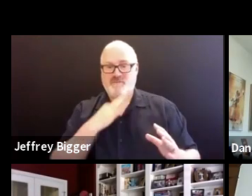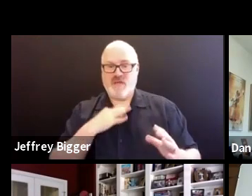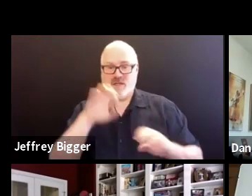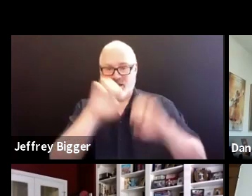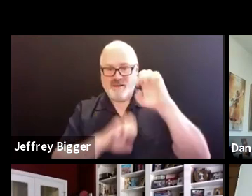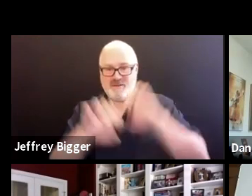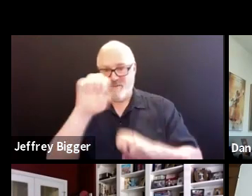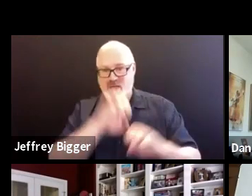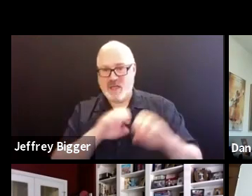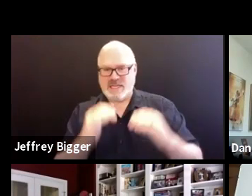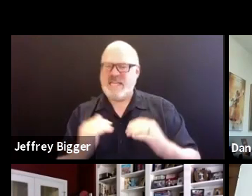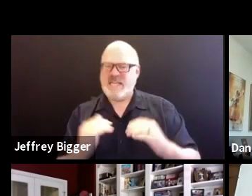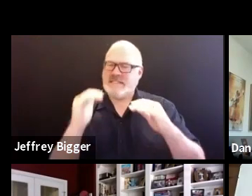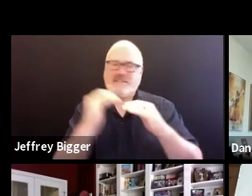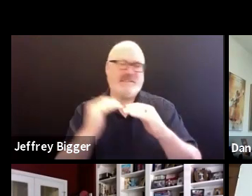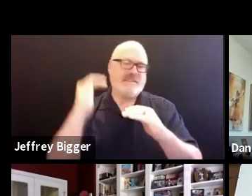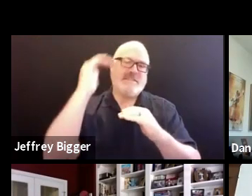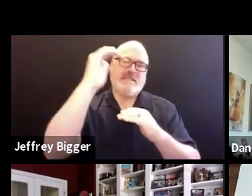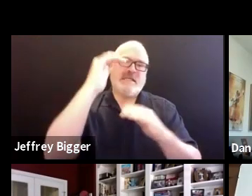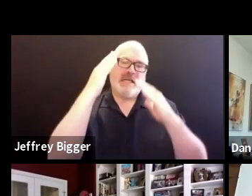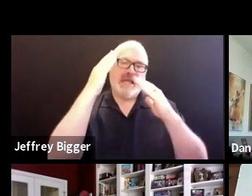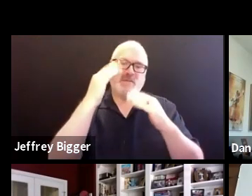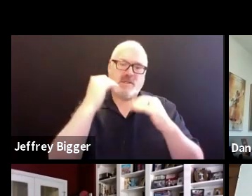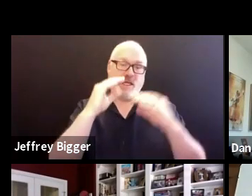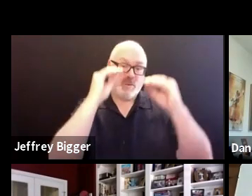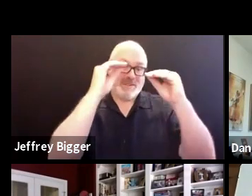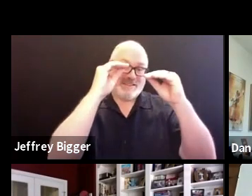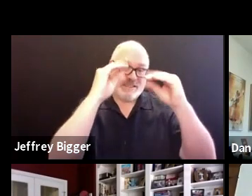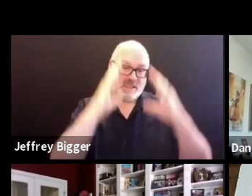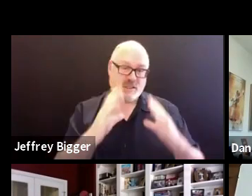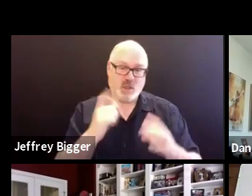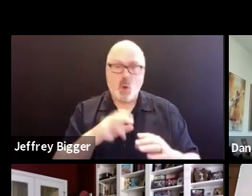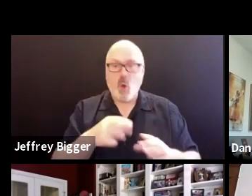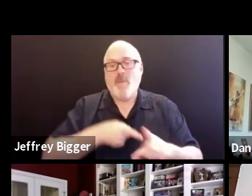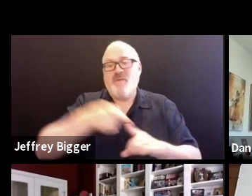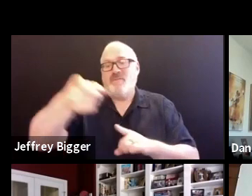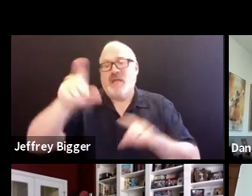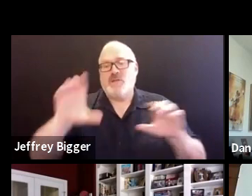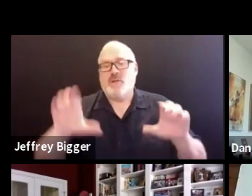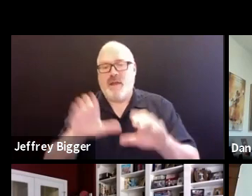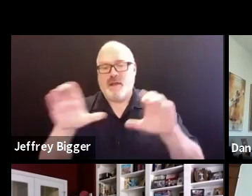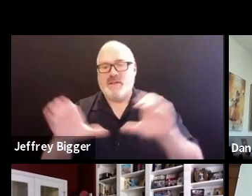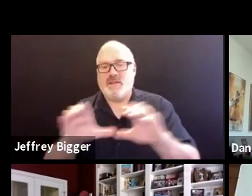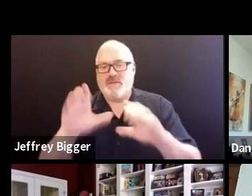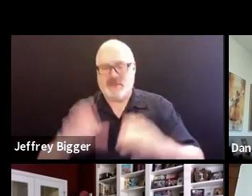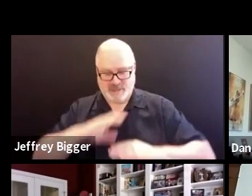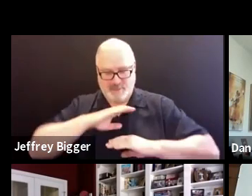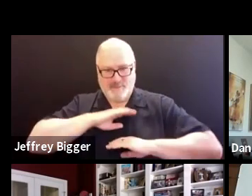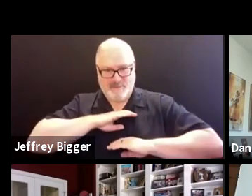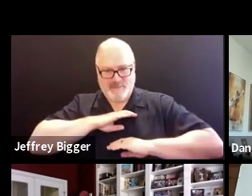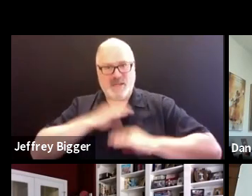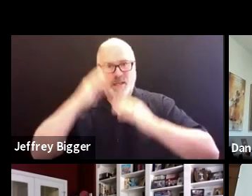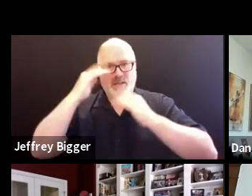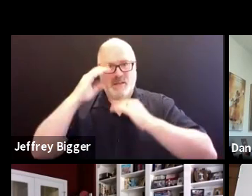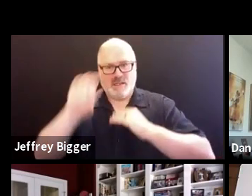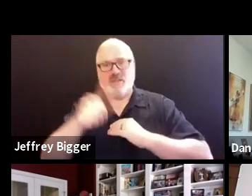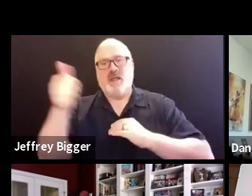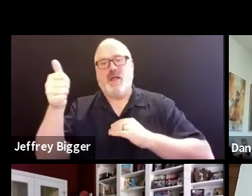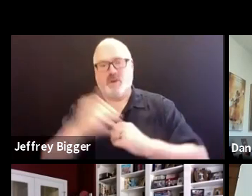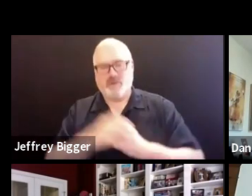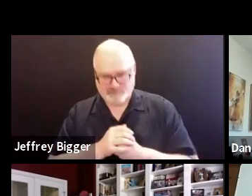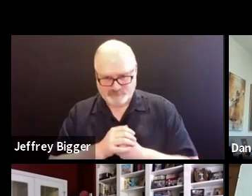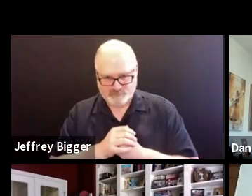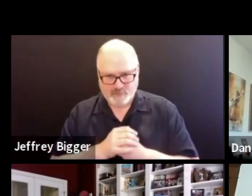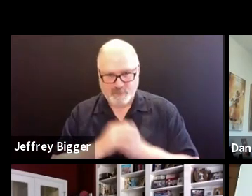as exceeding expectations in either teaching or professional activity and meeting expectations in the others. And